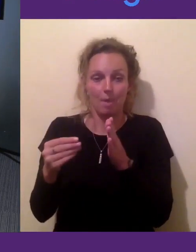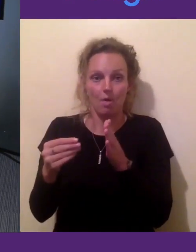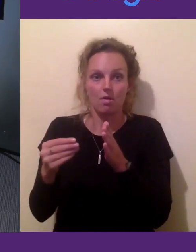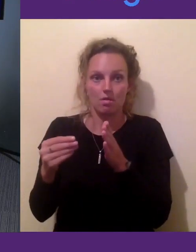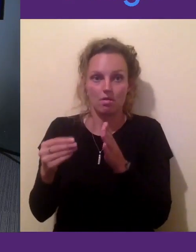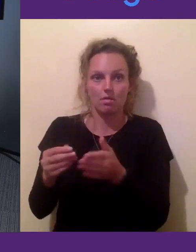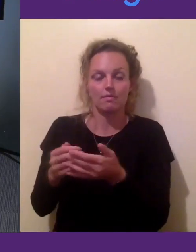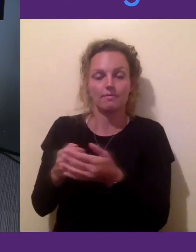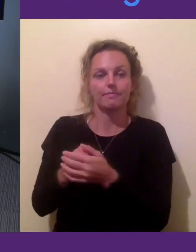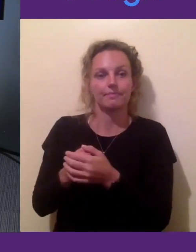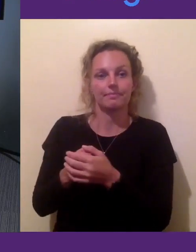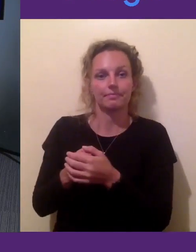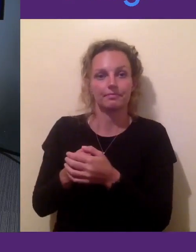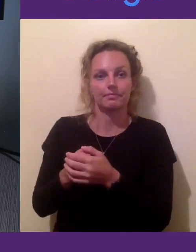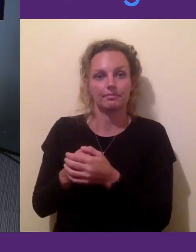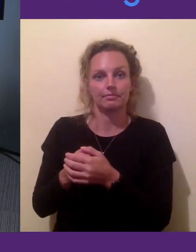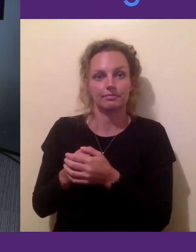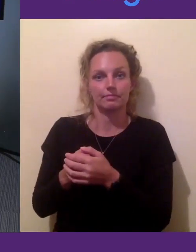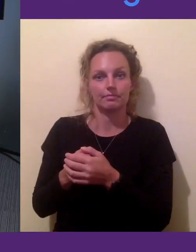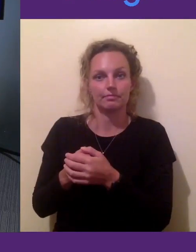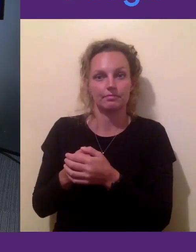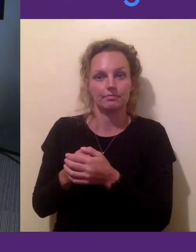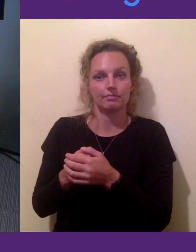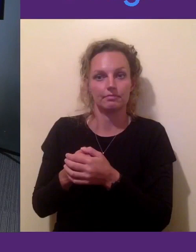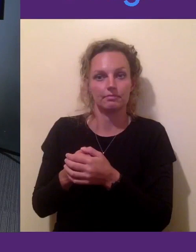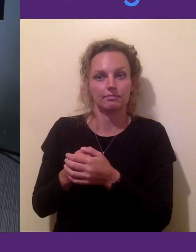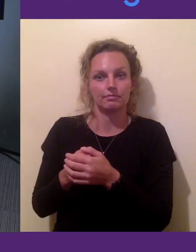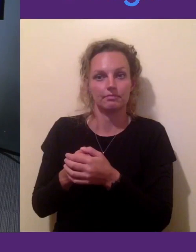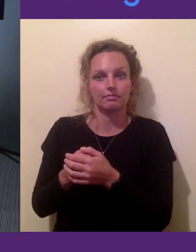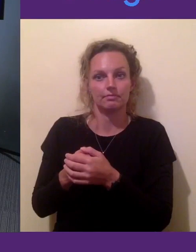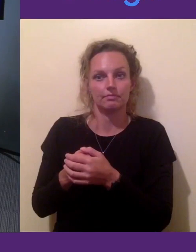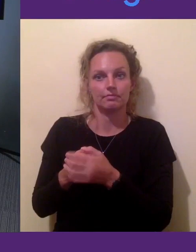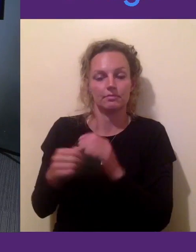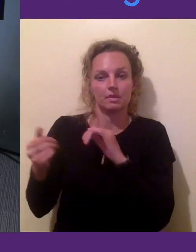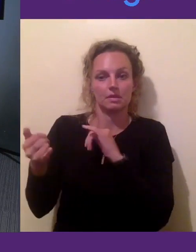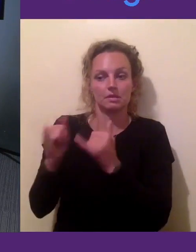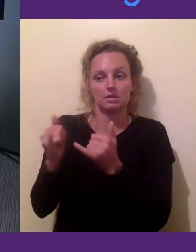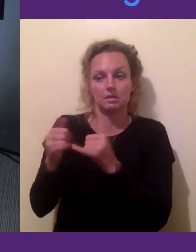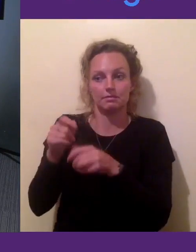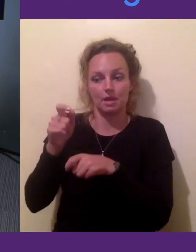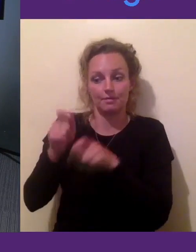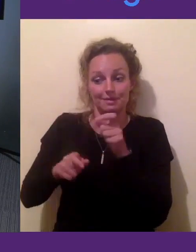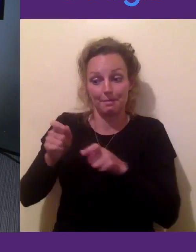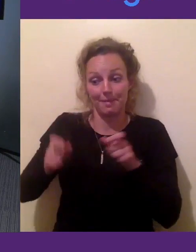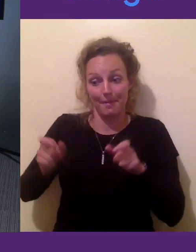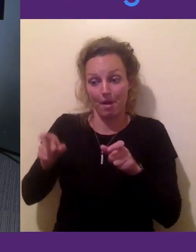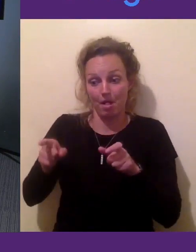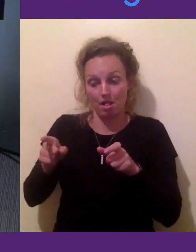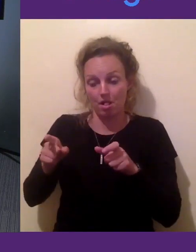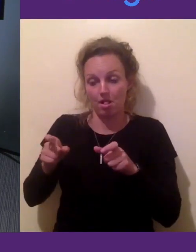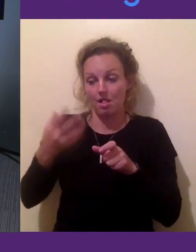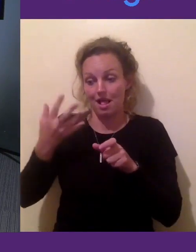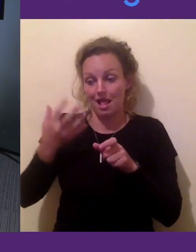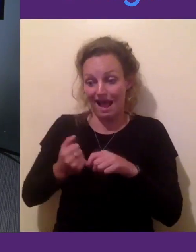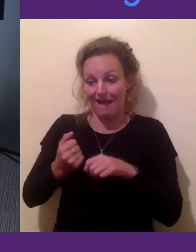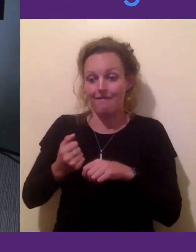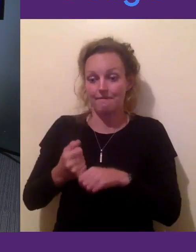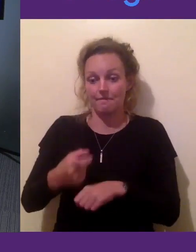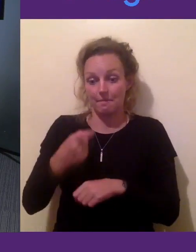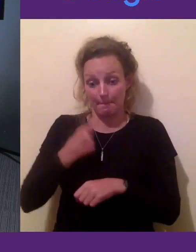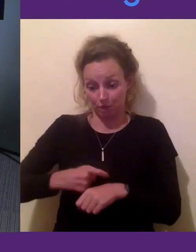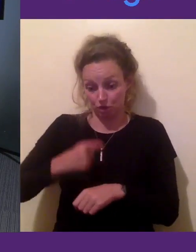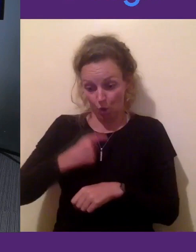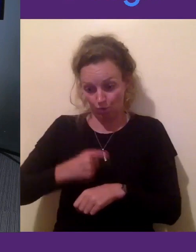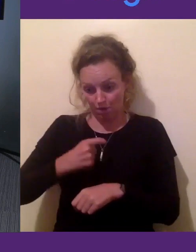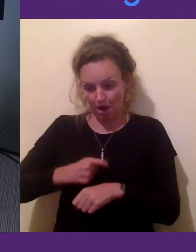there's people are sometimes attached to doing personas, and they find it hard to do accessibility personas. So the way I do